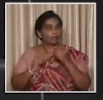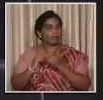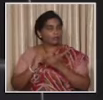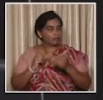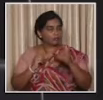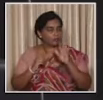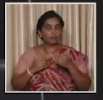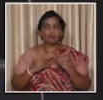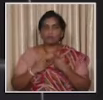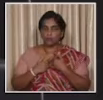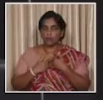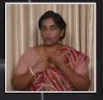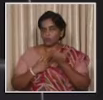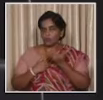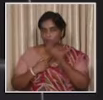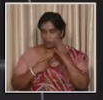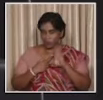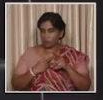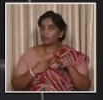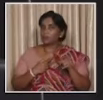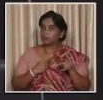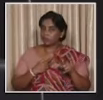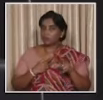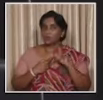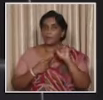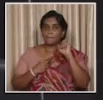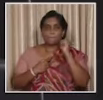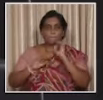able to cover barely about 50% of the country.